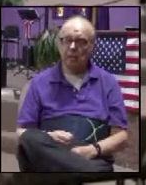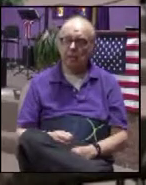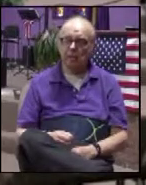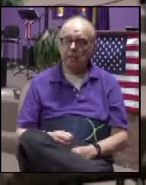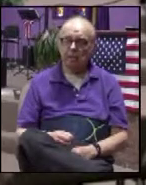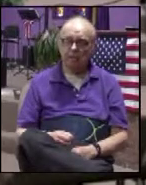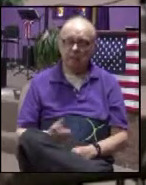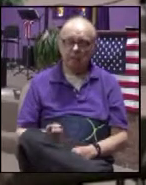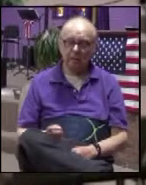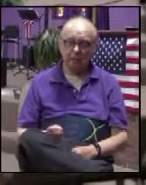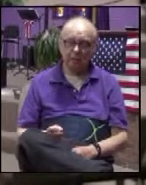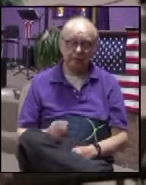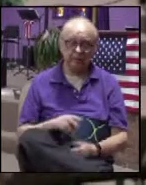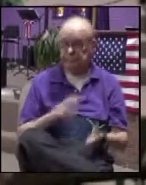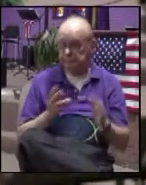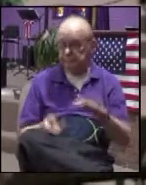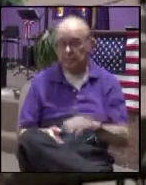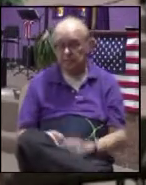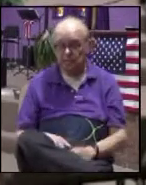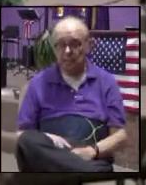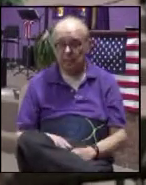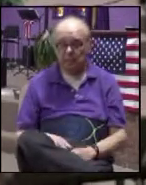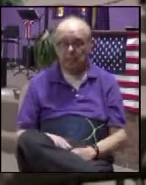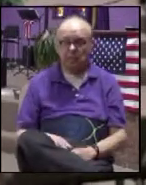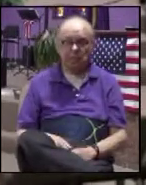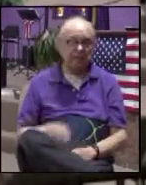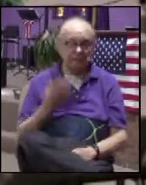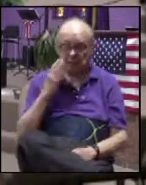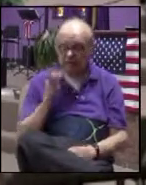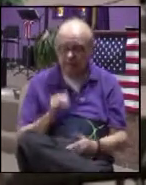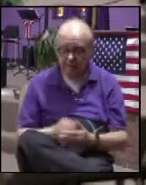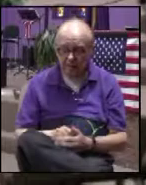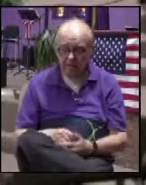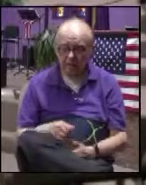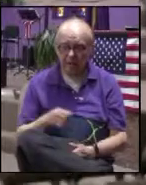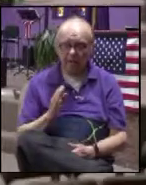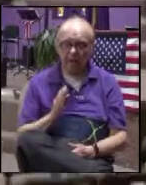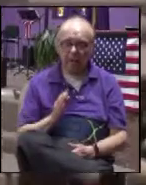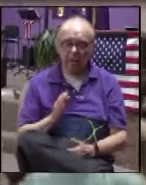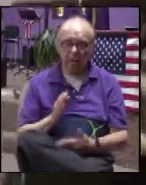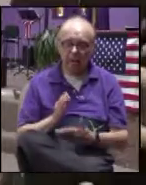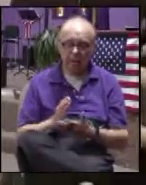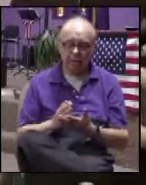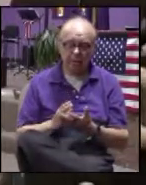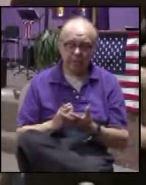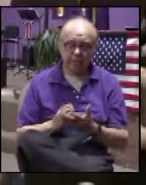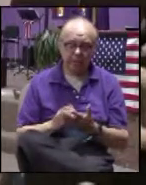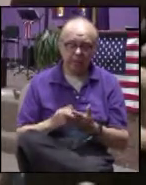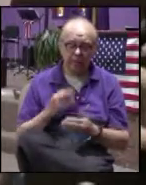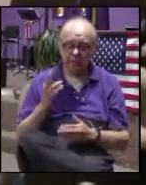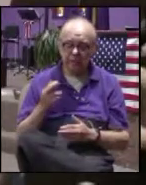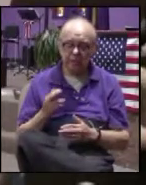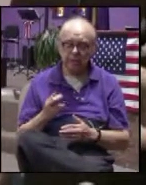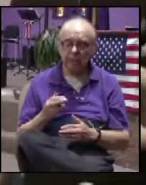just killed over. Had no clue. But God, for some reason, spared me